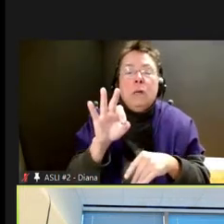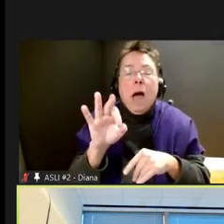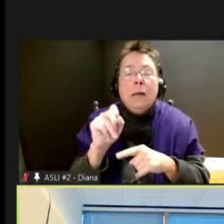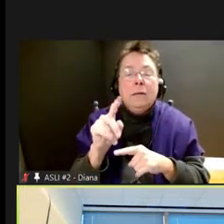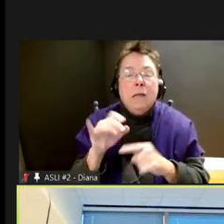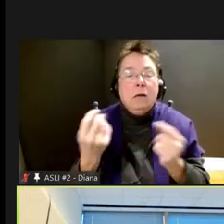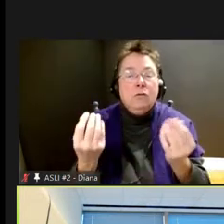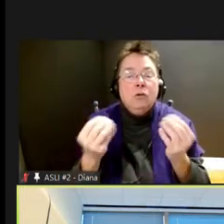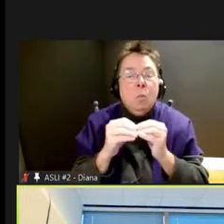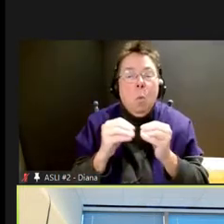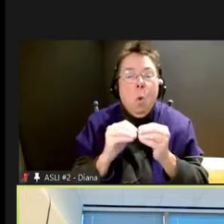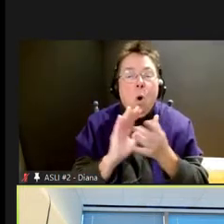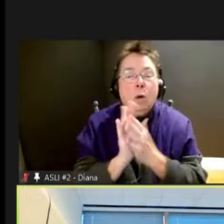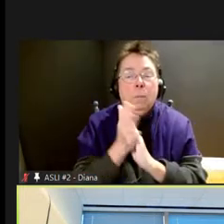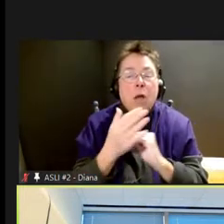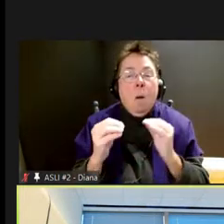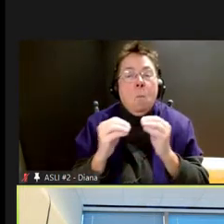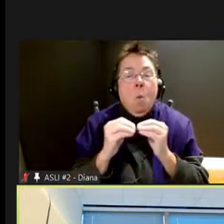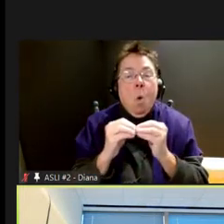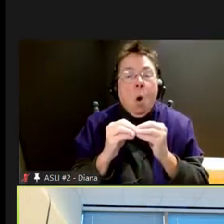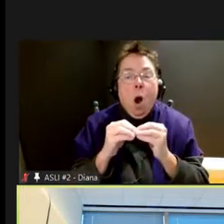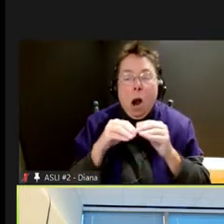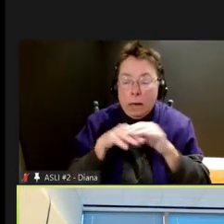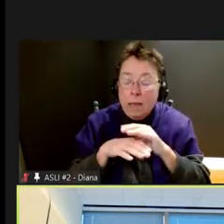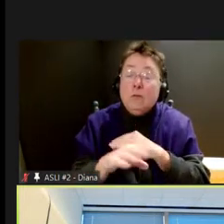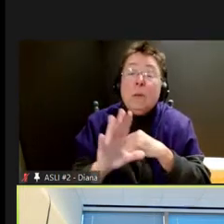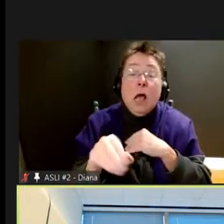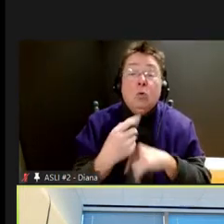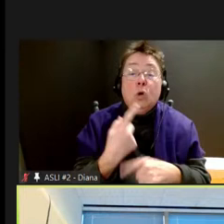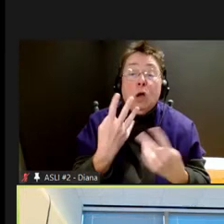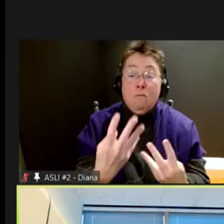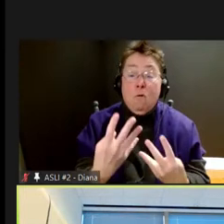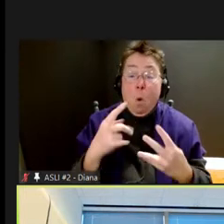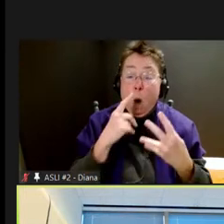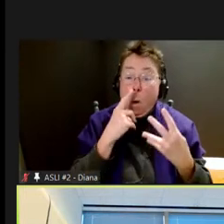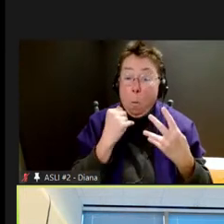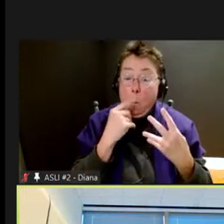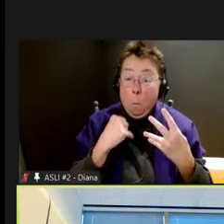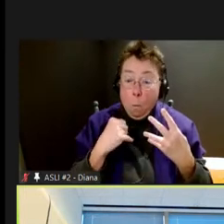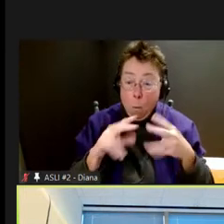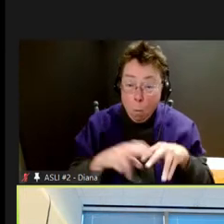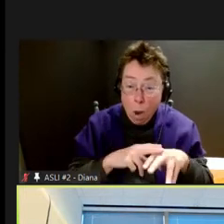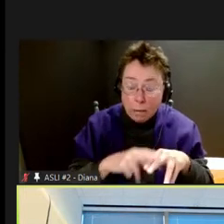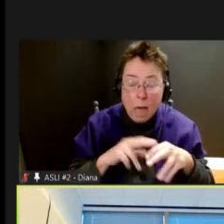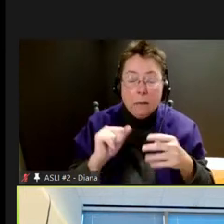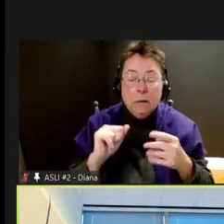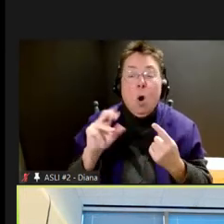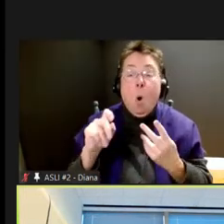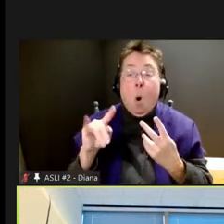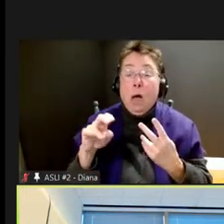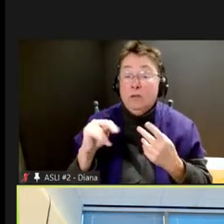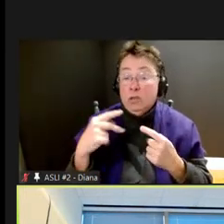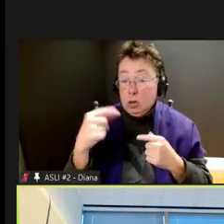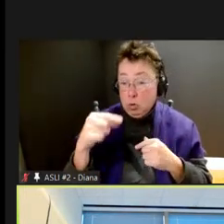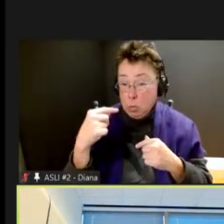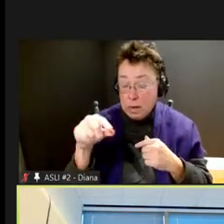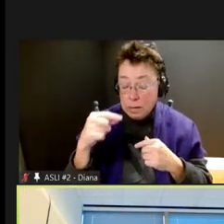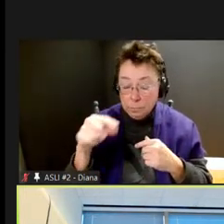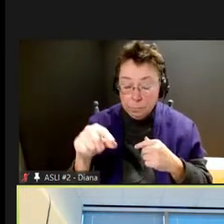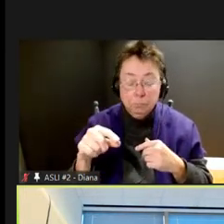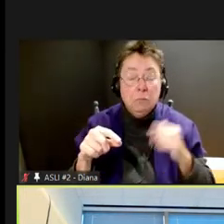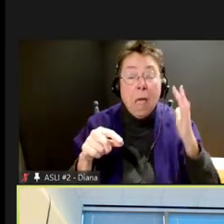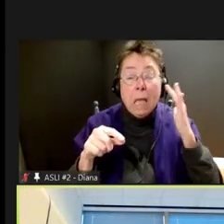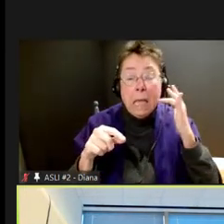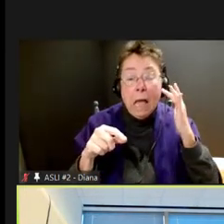be made fully accessible, including the four Red Line stations as part of RPM, the Austin Green Line station,